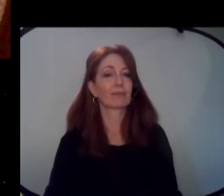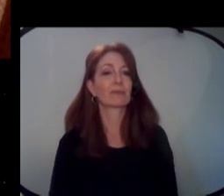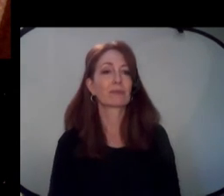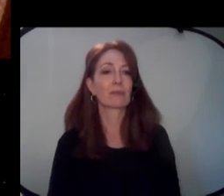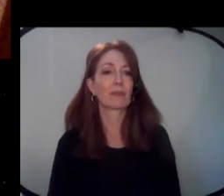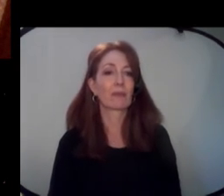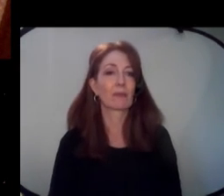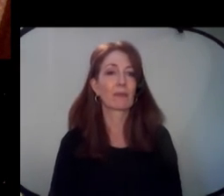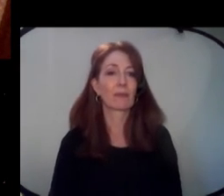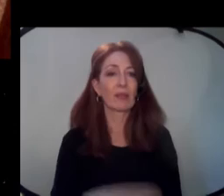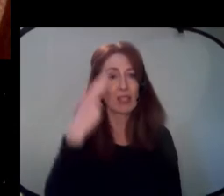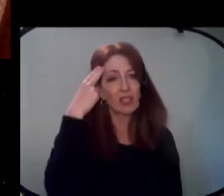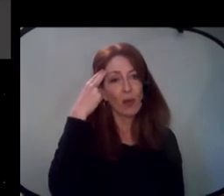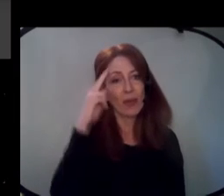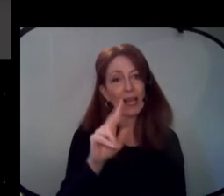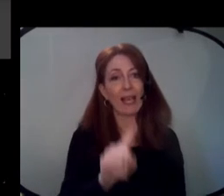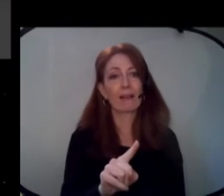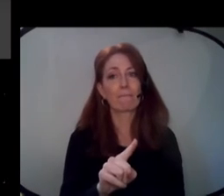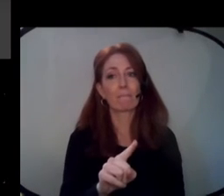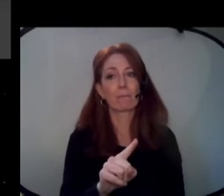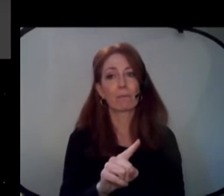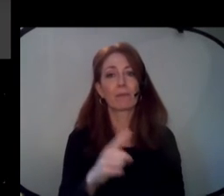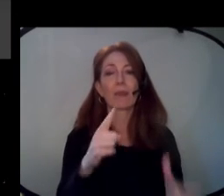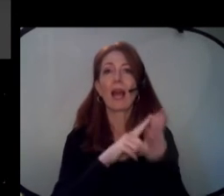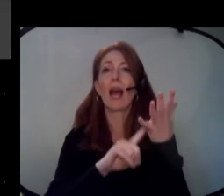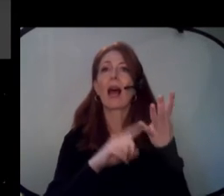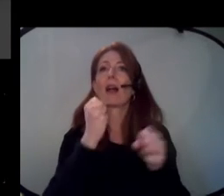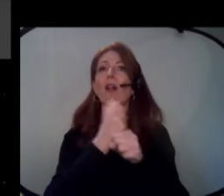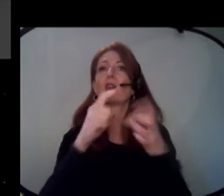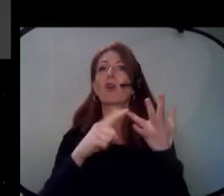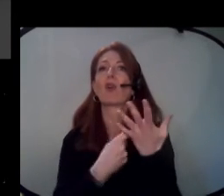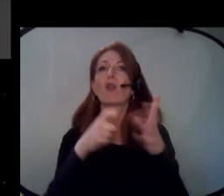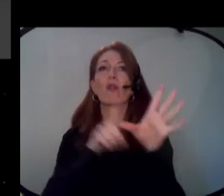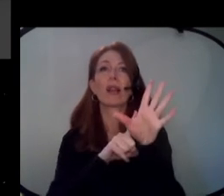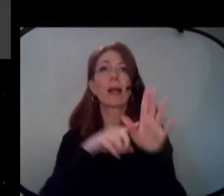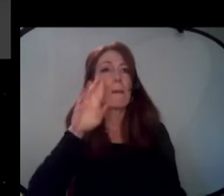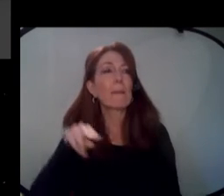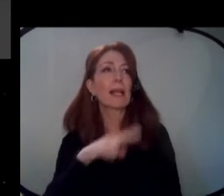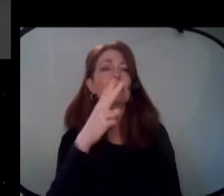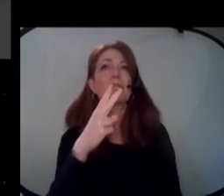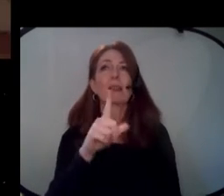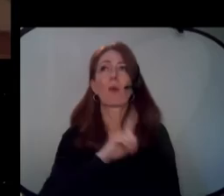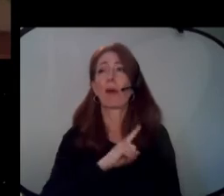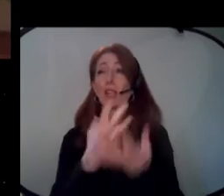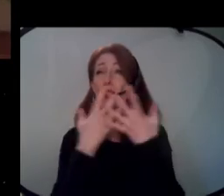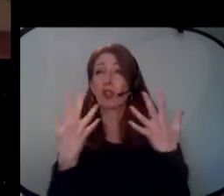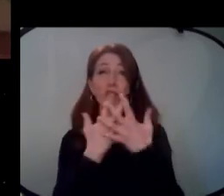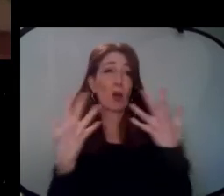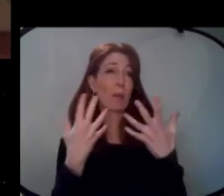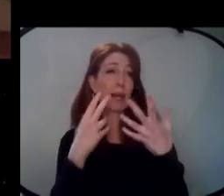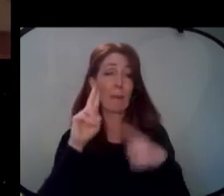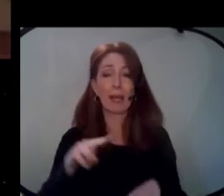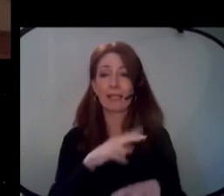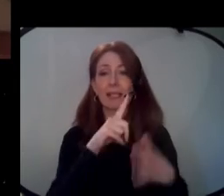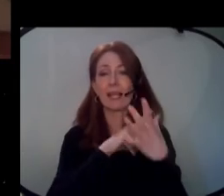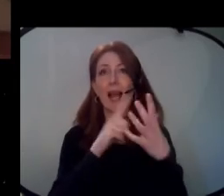too, the name of it, as allegory of painting, because there's so many paintings at this time that are allegory for this and that,